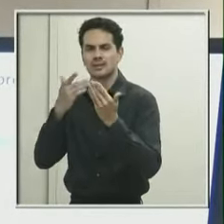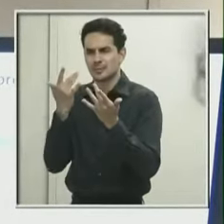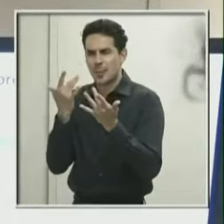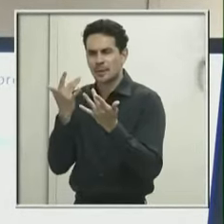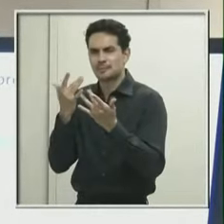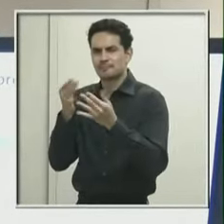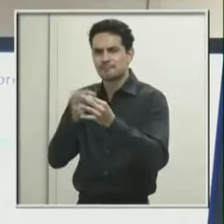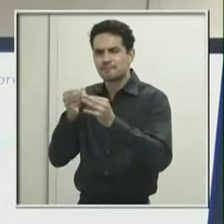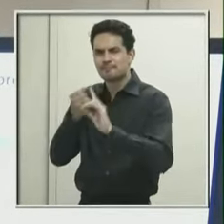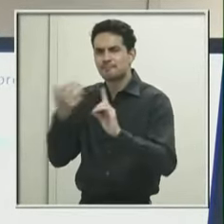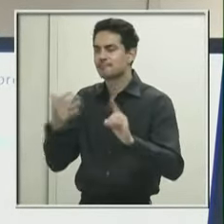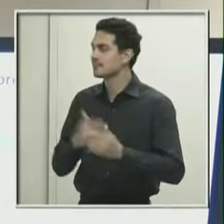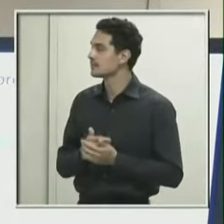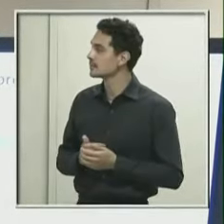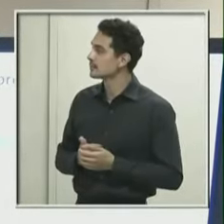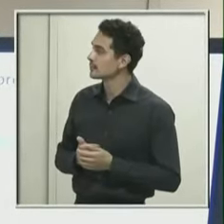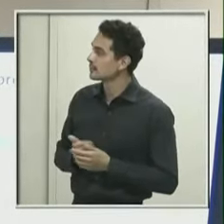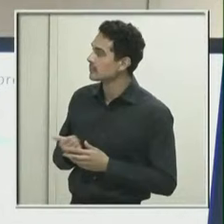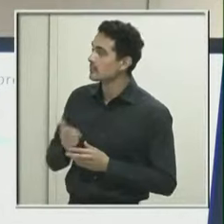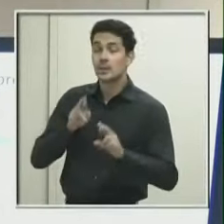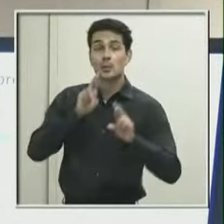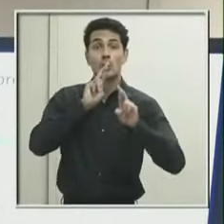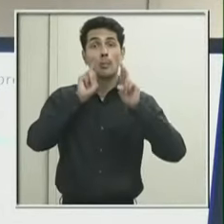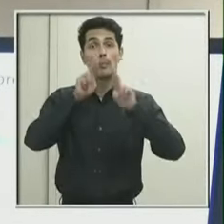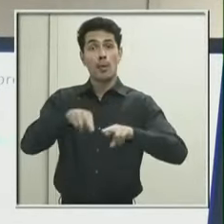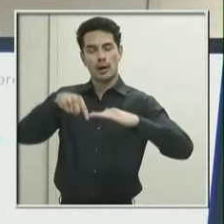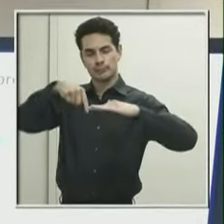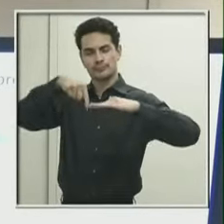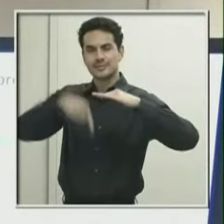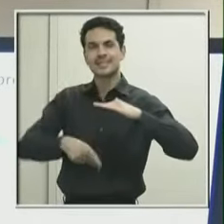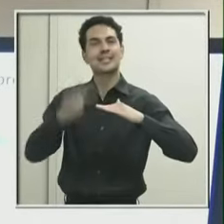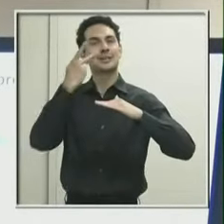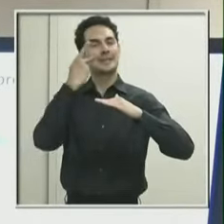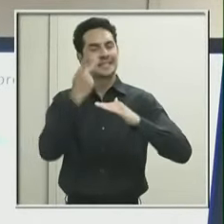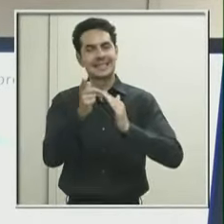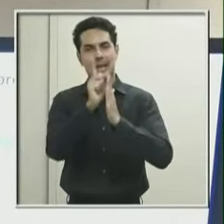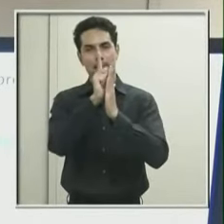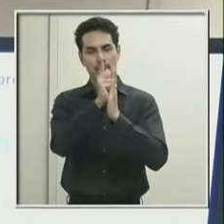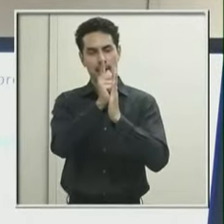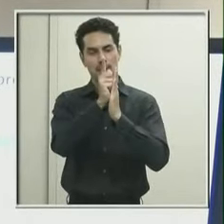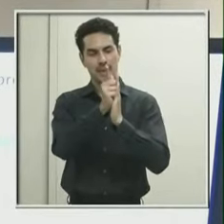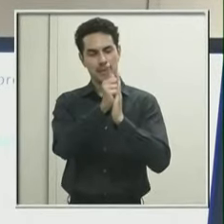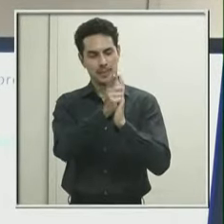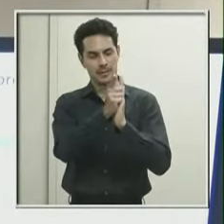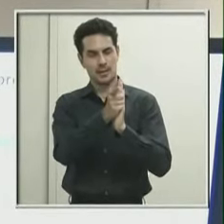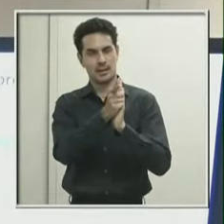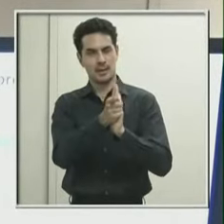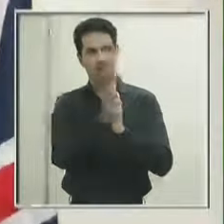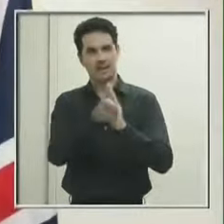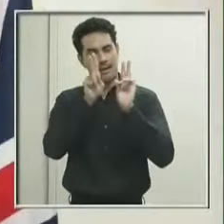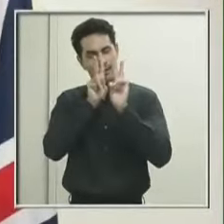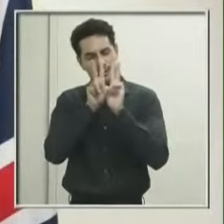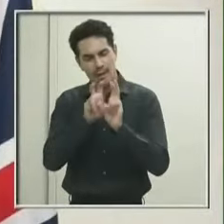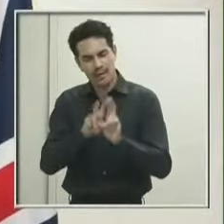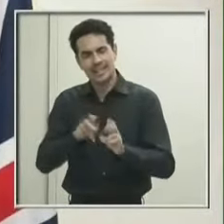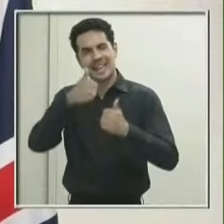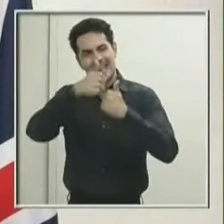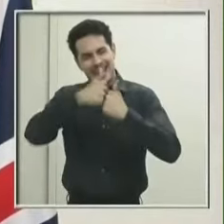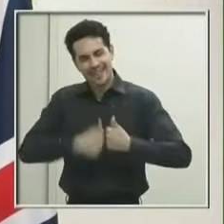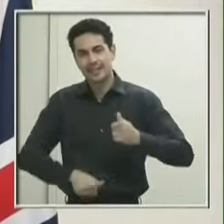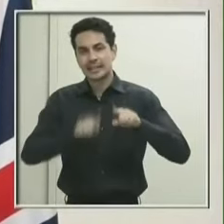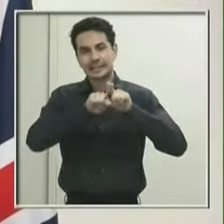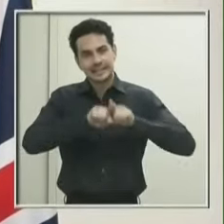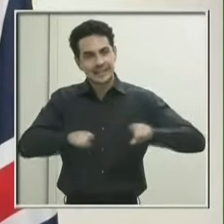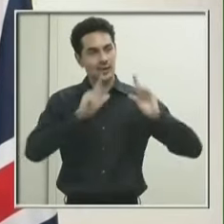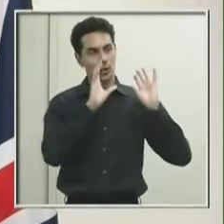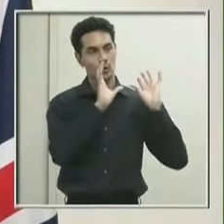So in the report, you'll see a minute by minute analysis of what every single